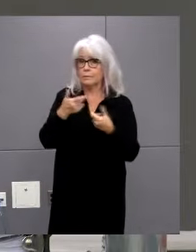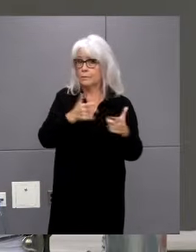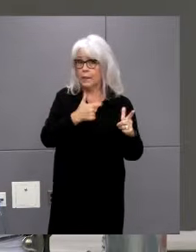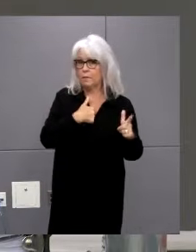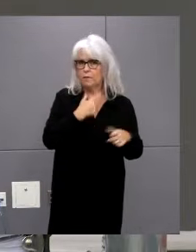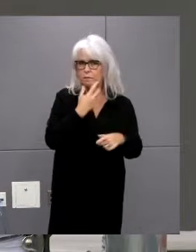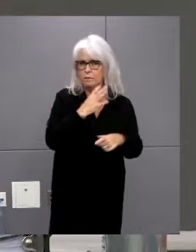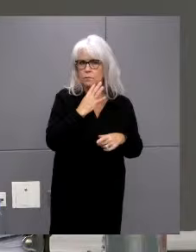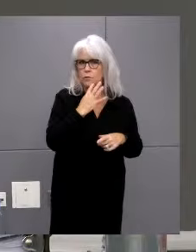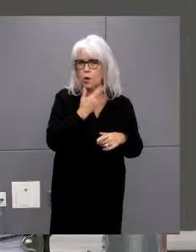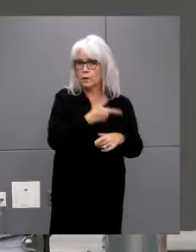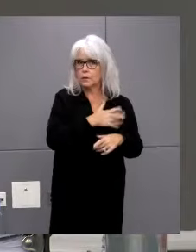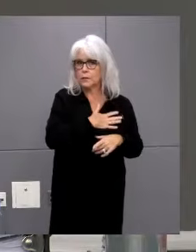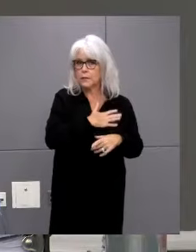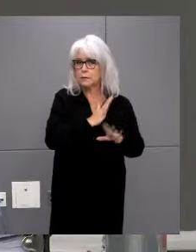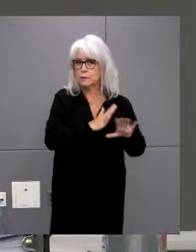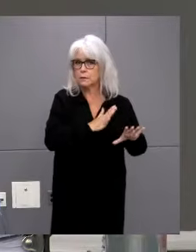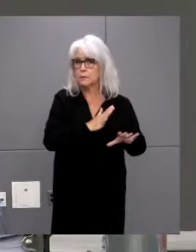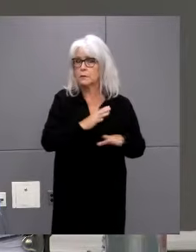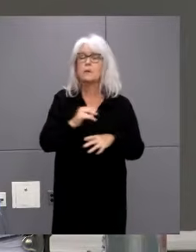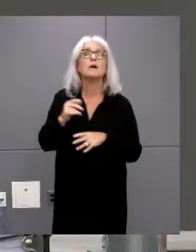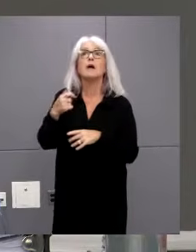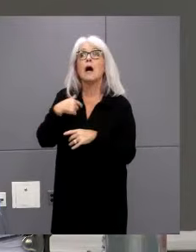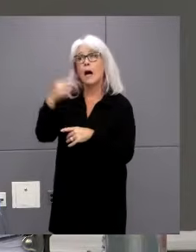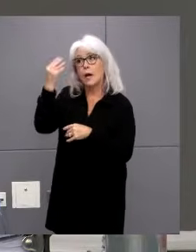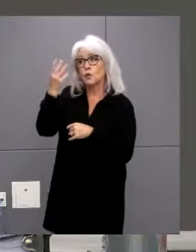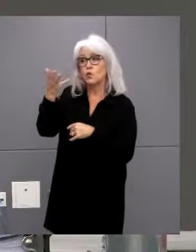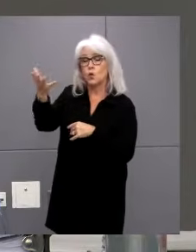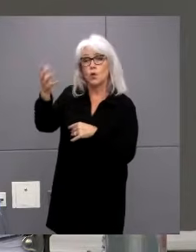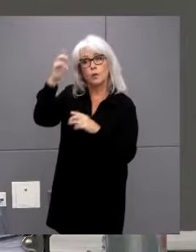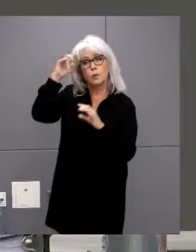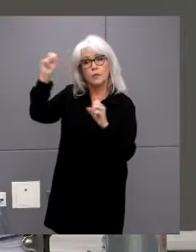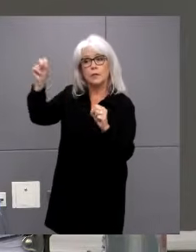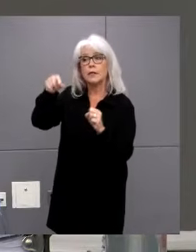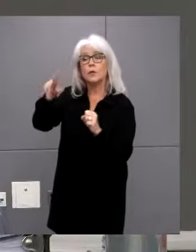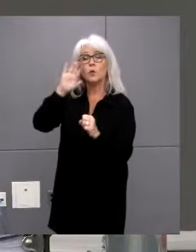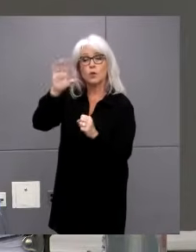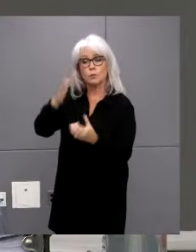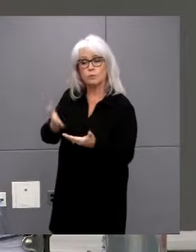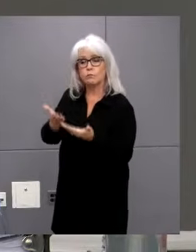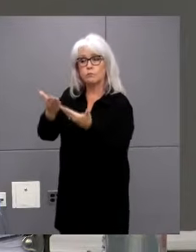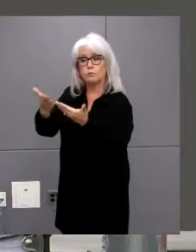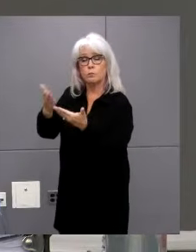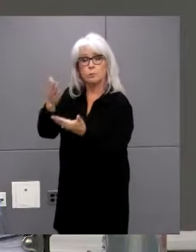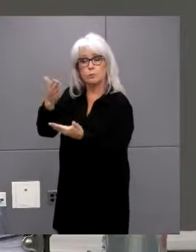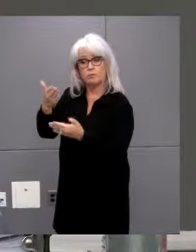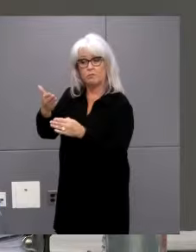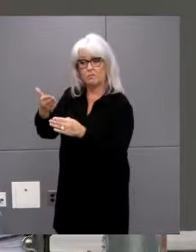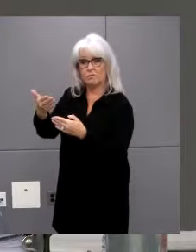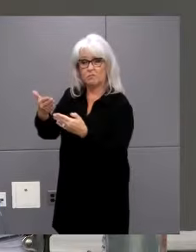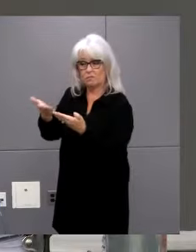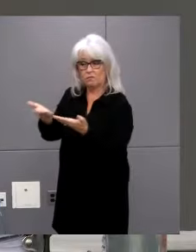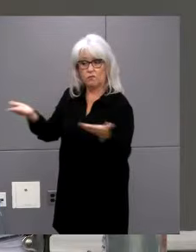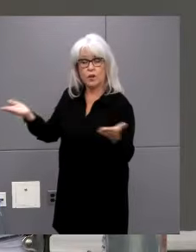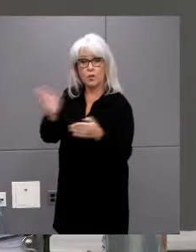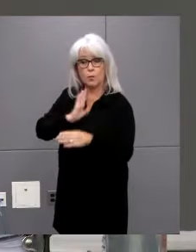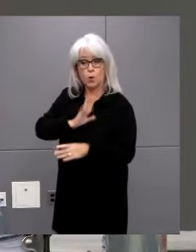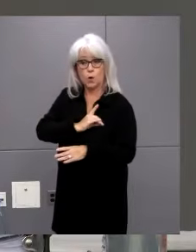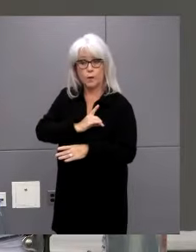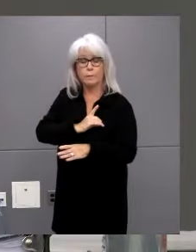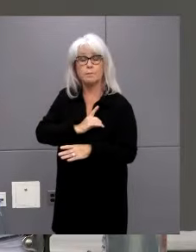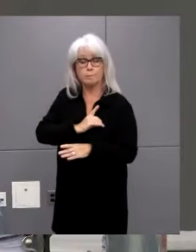What I told her was, this is gonna come before the board. And instead